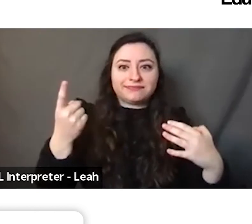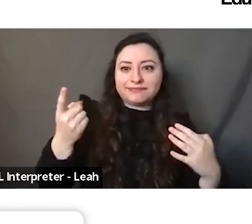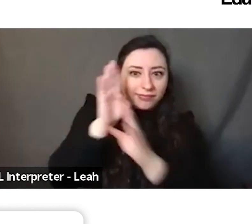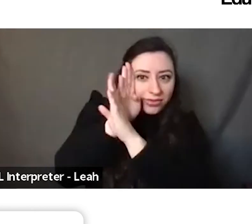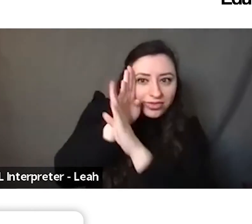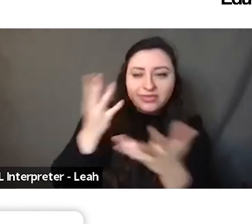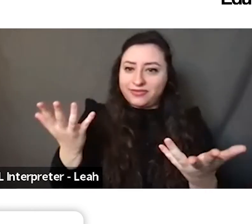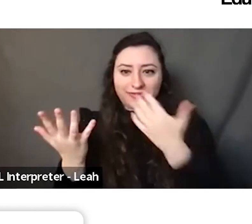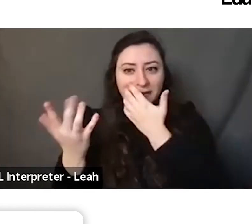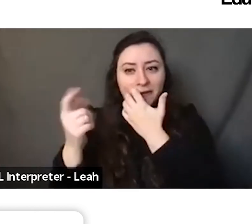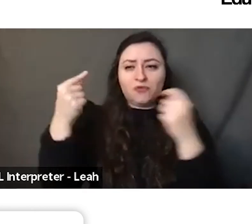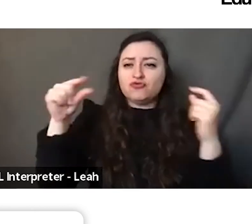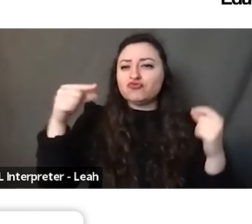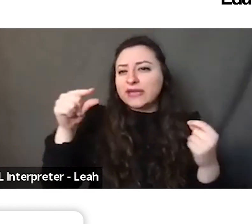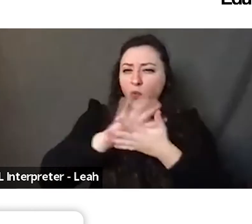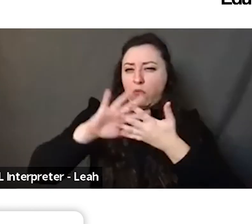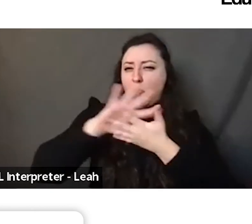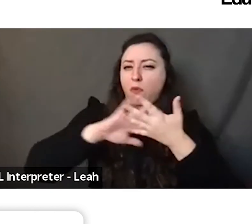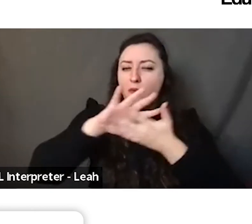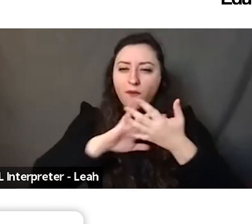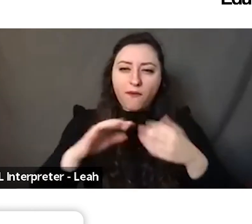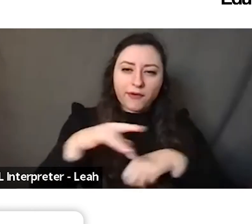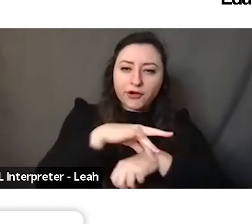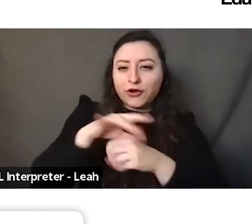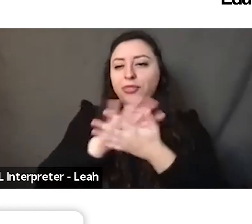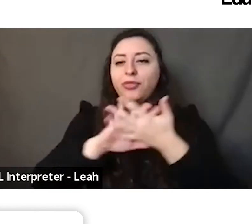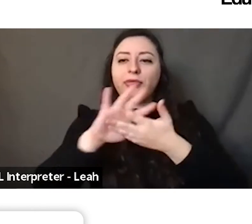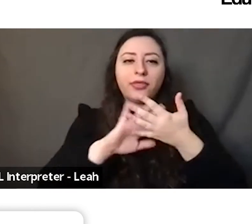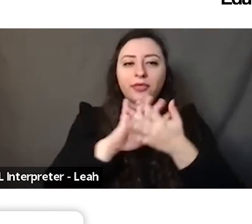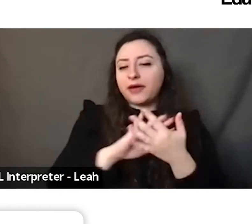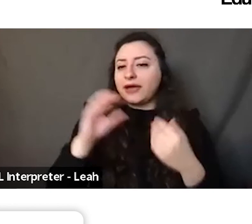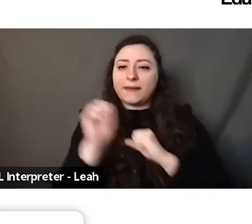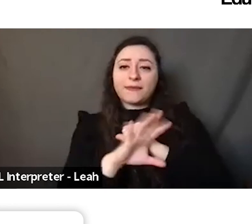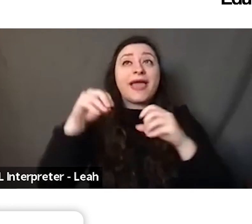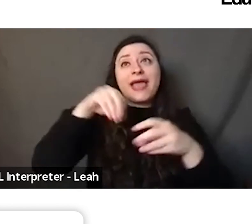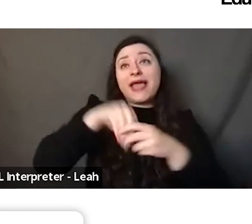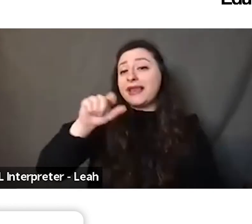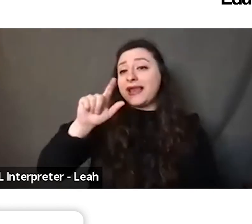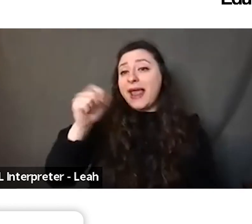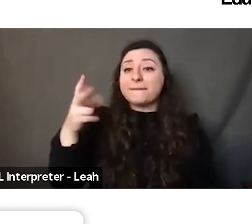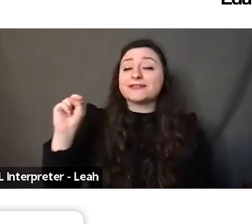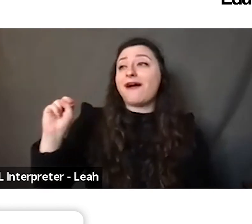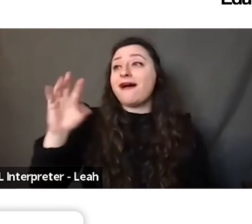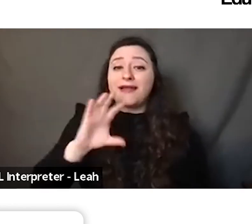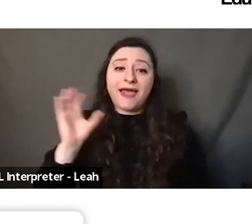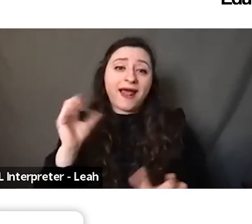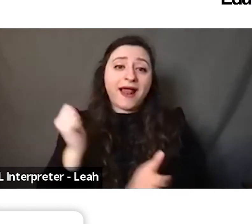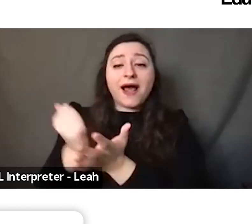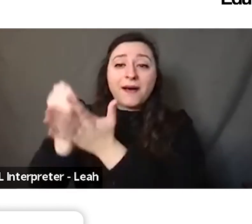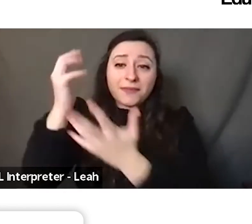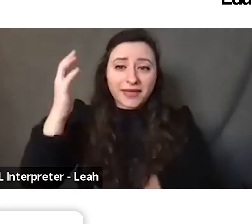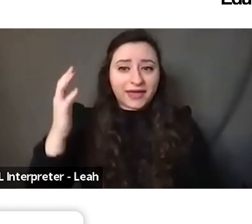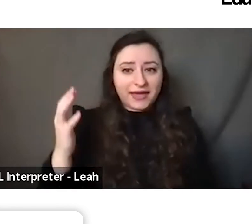these greenwashing statements or these campaigns where they're in the Amazon and walking and doing trekking in the Amazon or